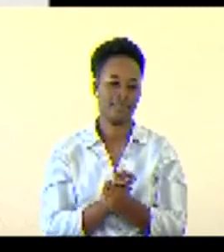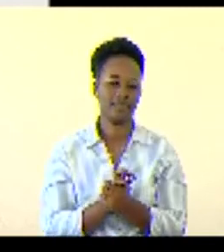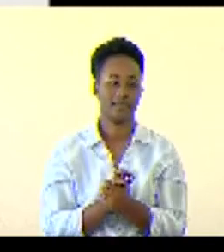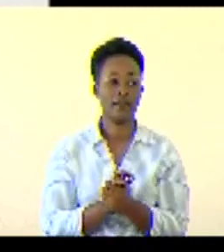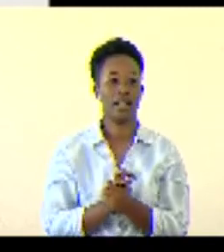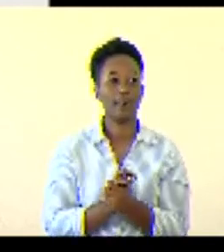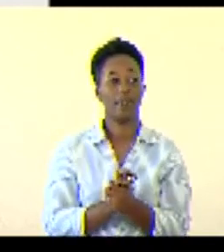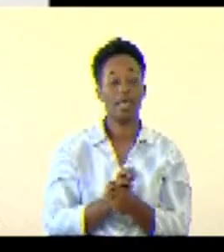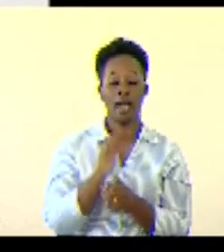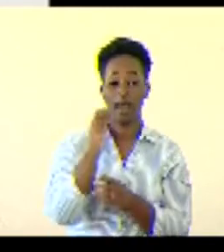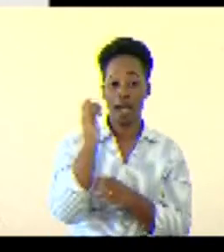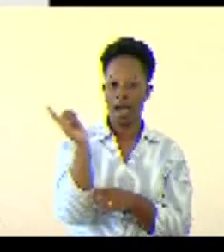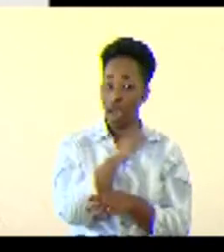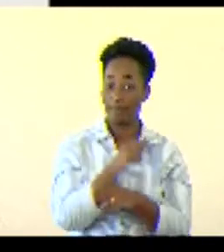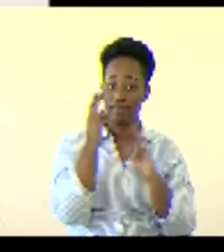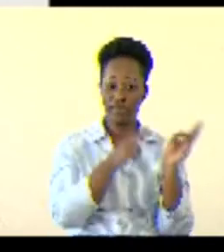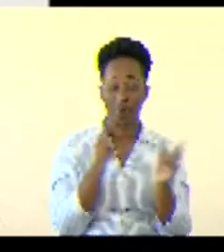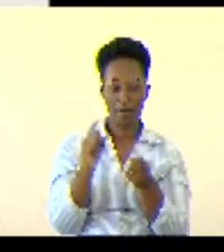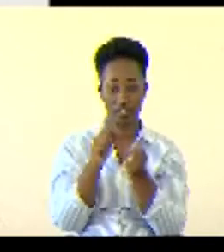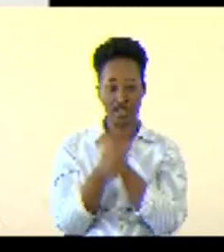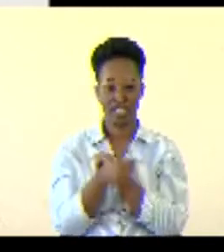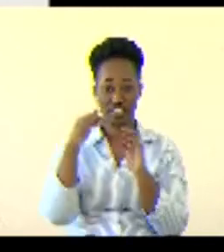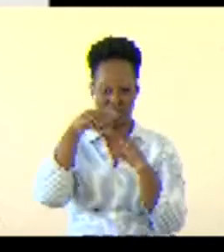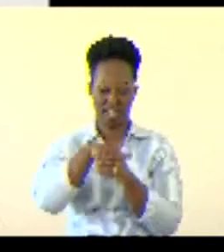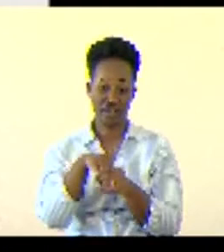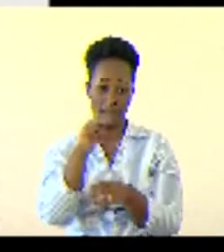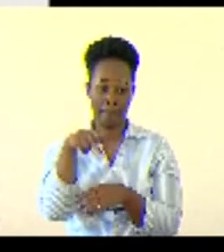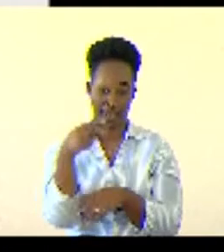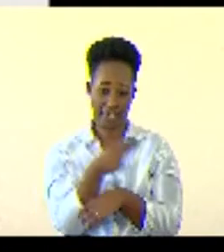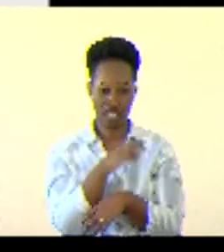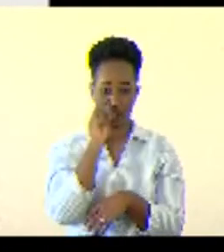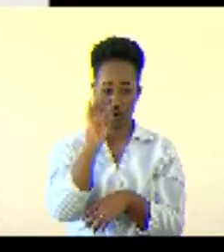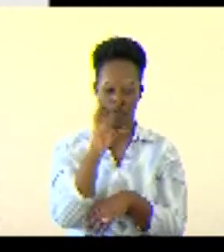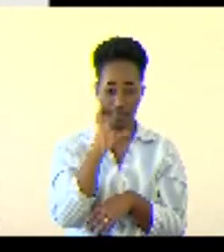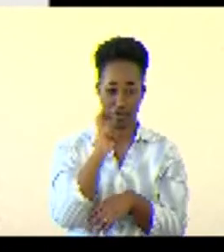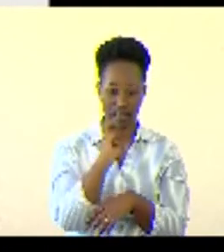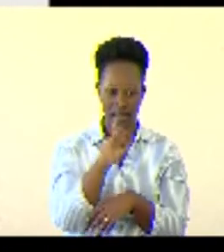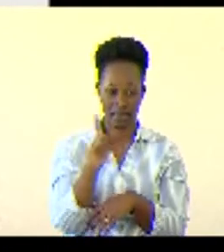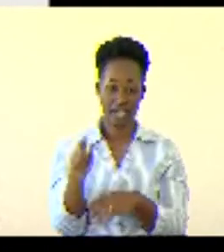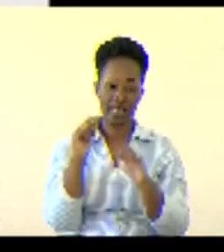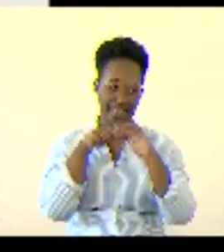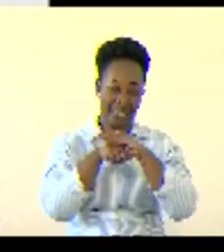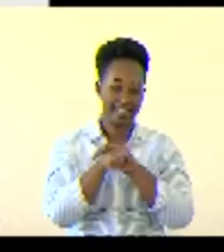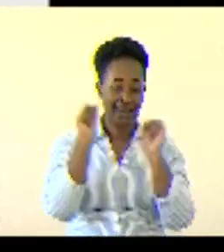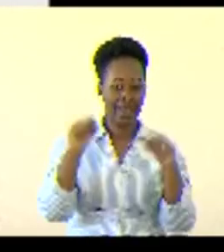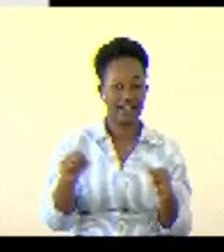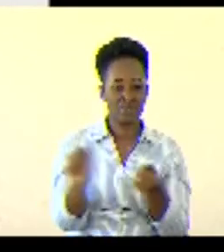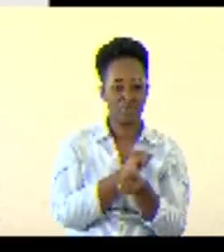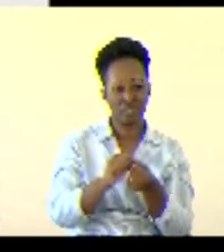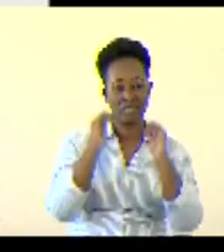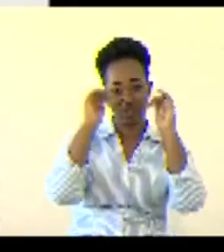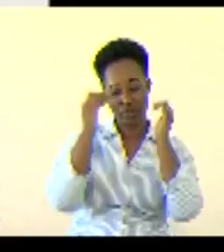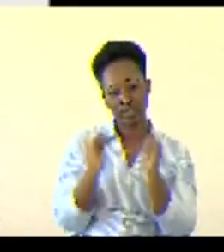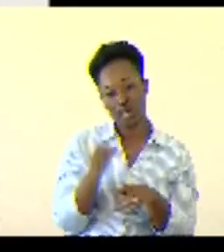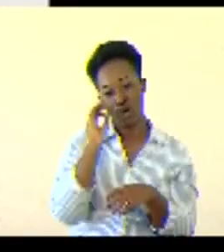change in pH in the environment of the cell can irritate. If I talk about irritate, can destroy the structures of protein